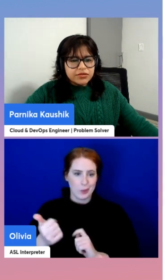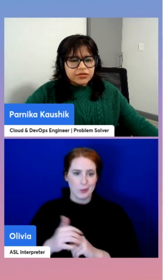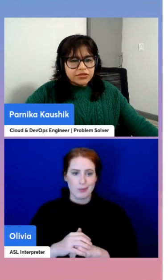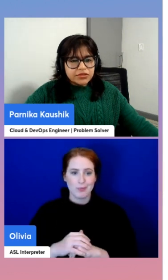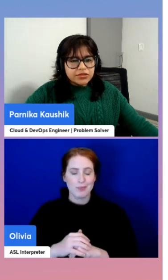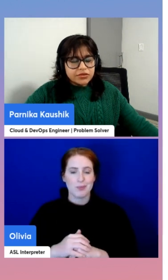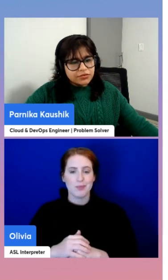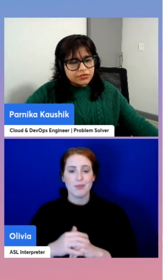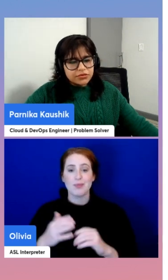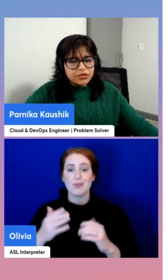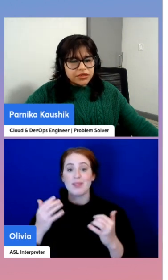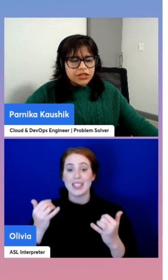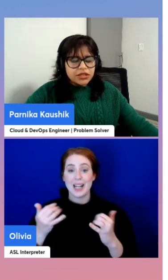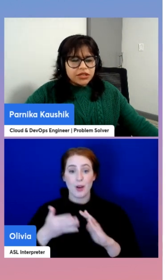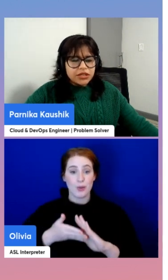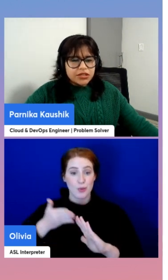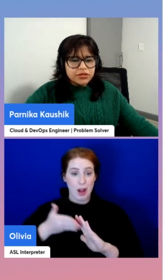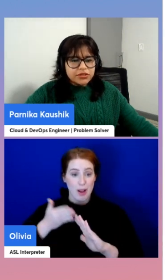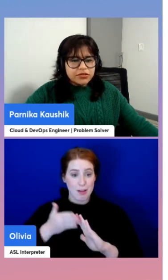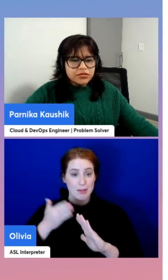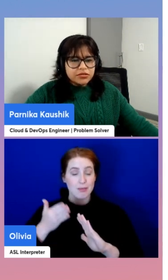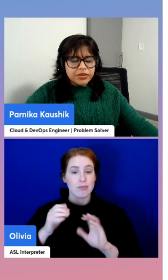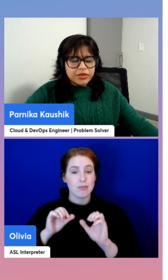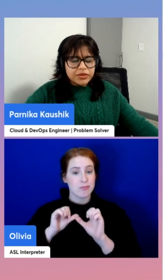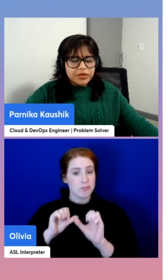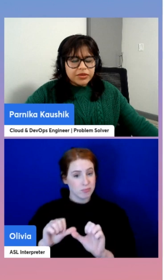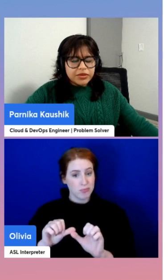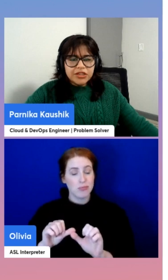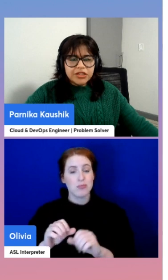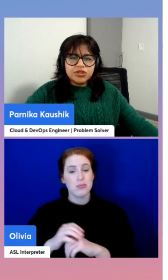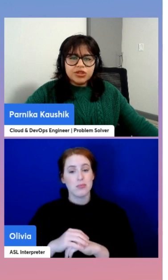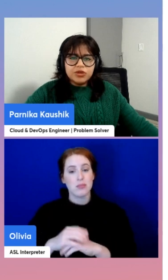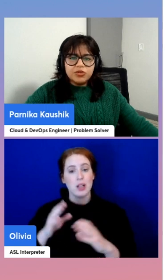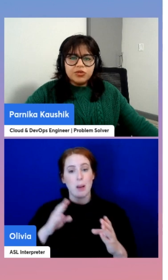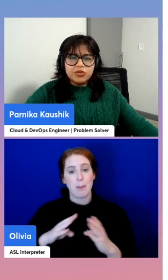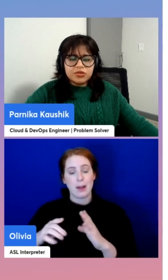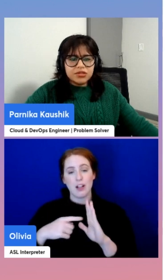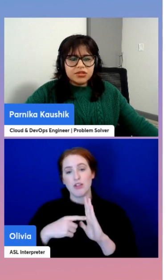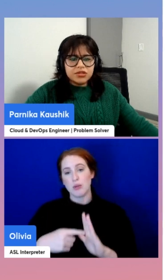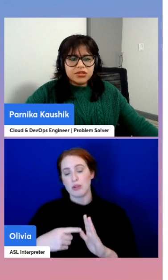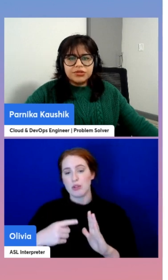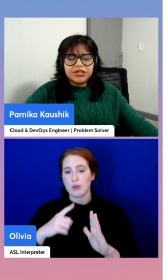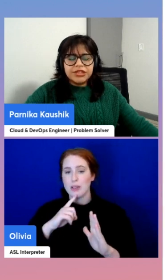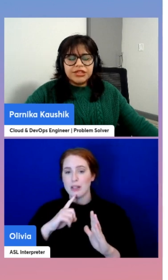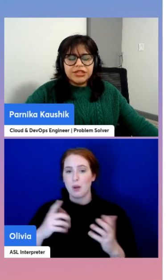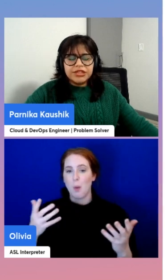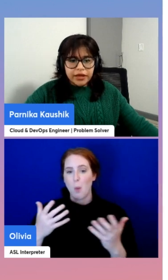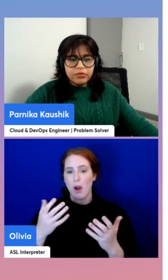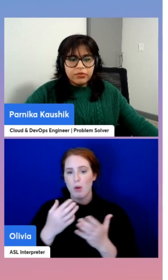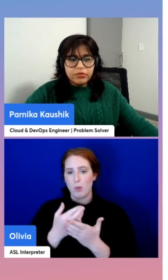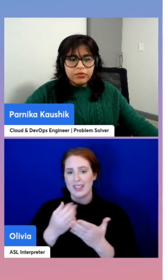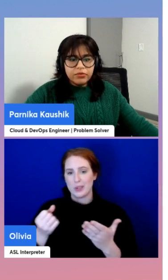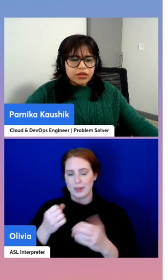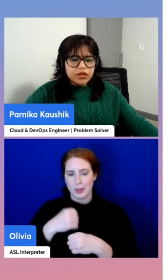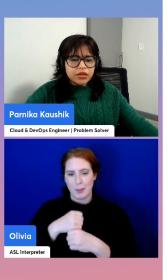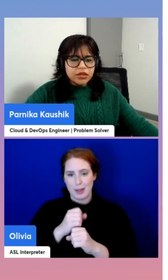run is continuing, the plan shows you essentially what resources it's going to create and